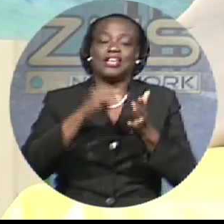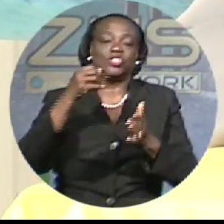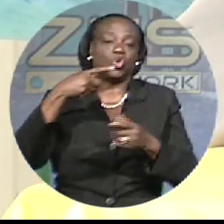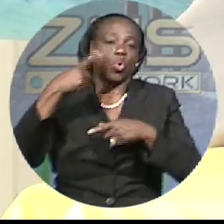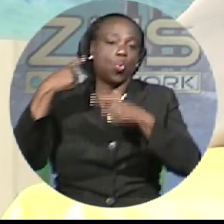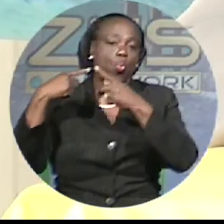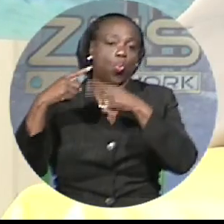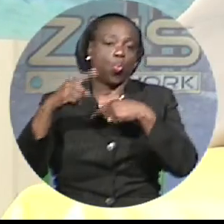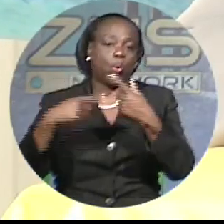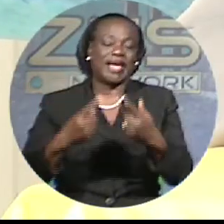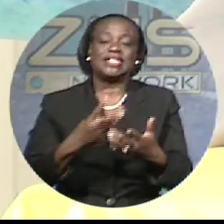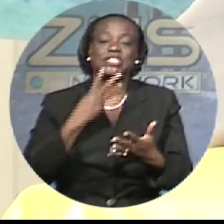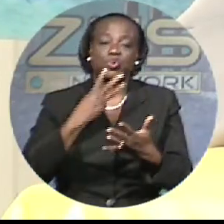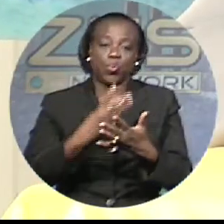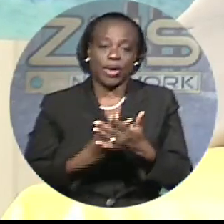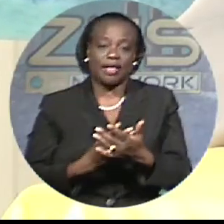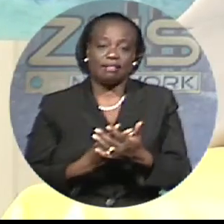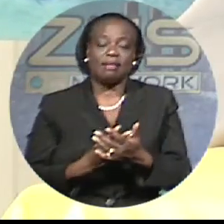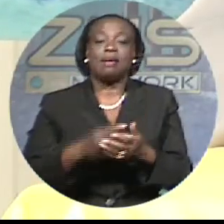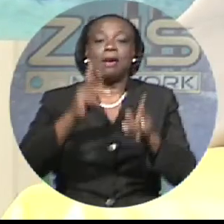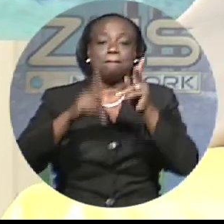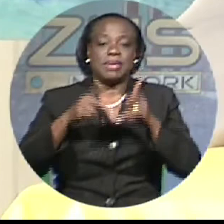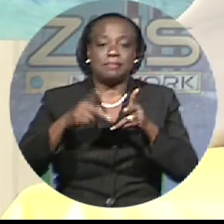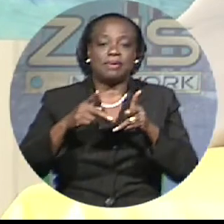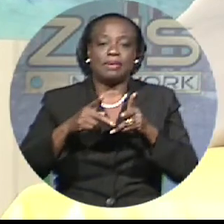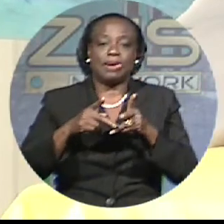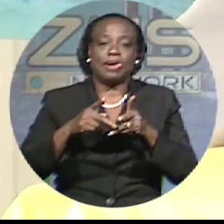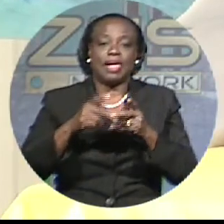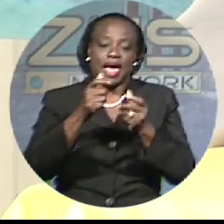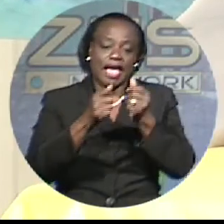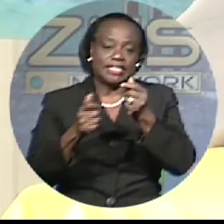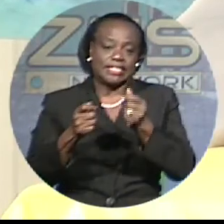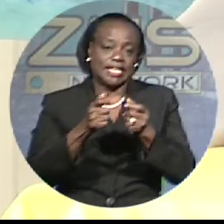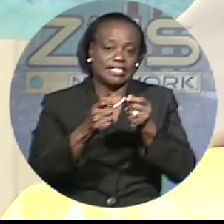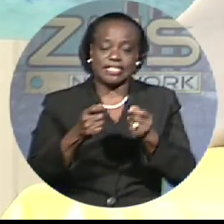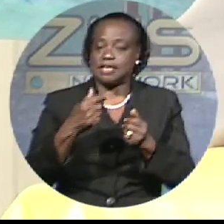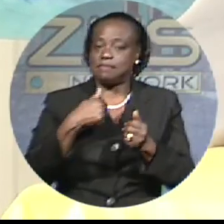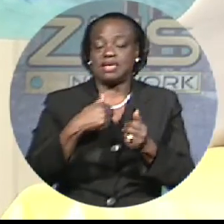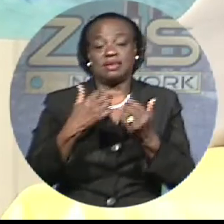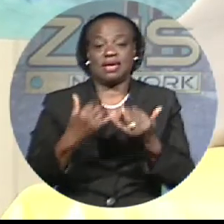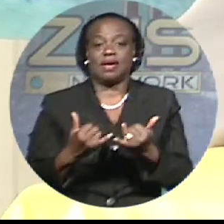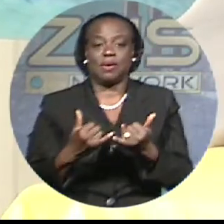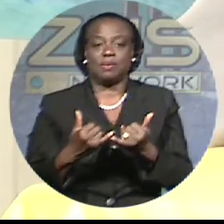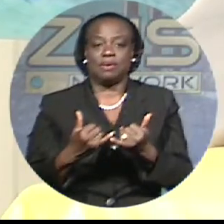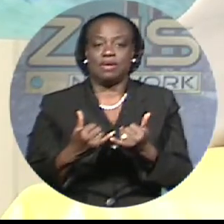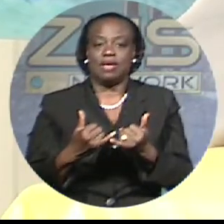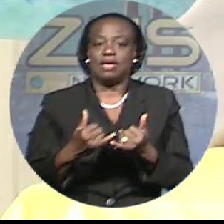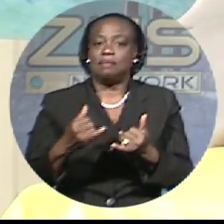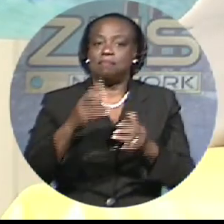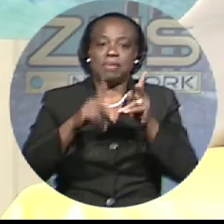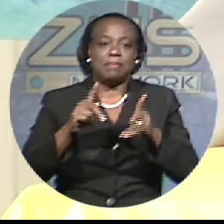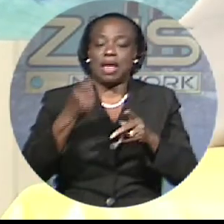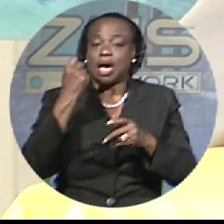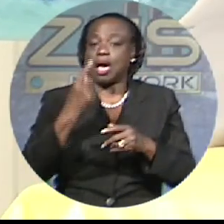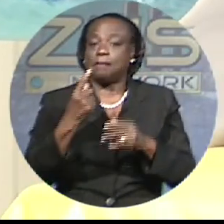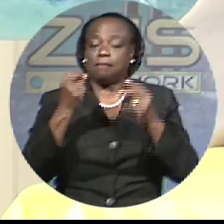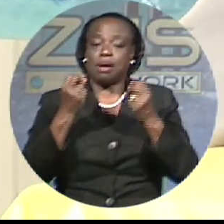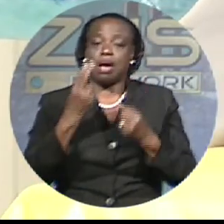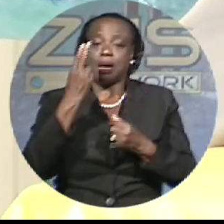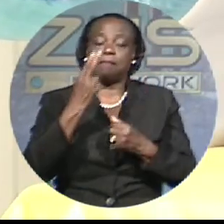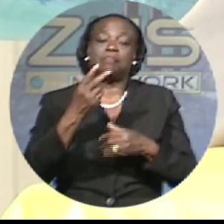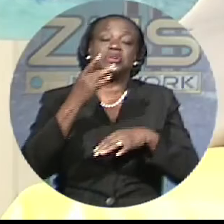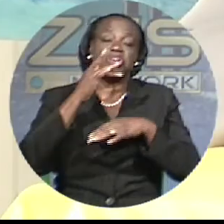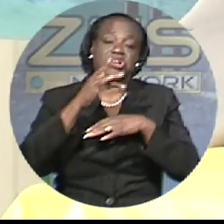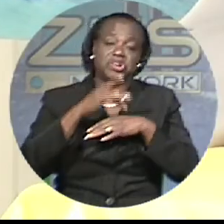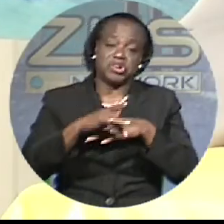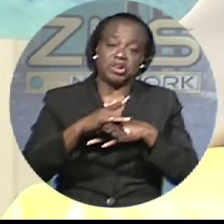texting me already who heard it at 6:45 in the morning, our time. So if people up that early listening to what we're talking about, you know there's a buzz